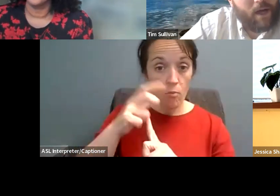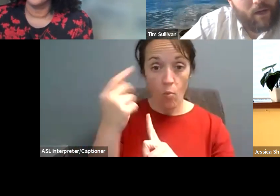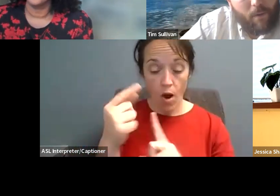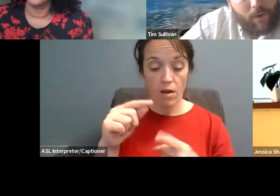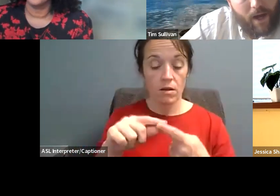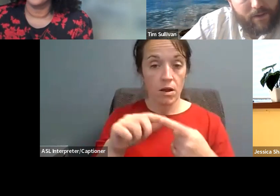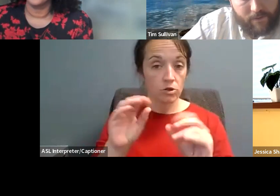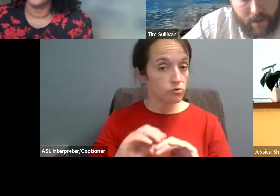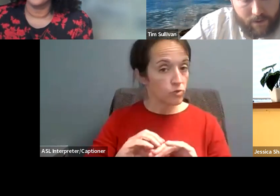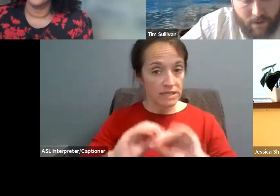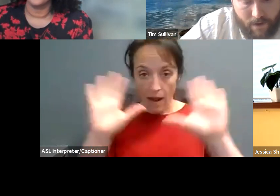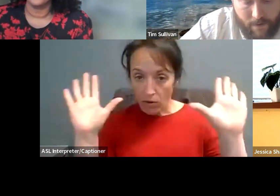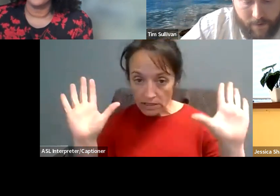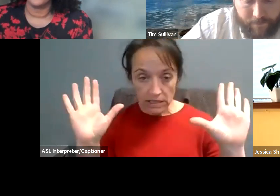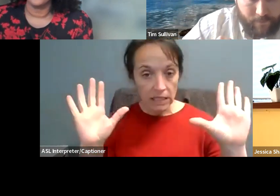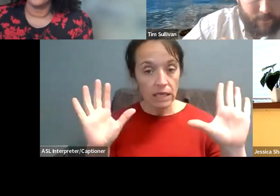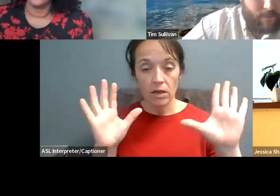clarity, and comprehensiveness.